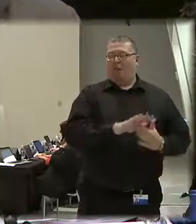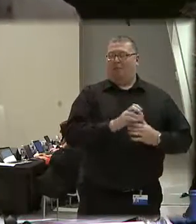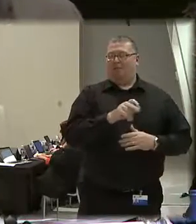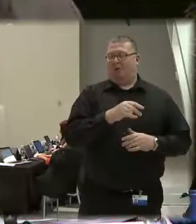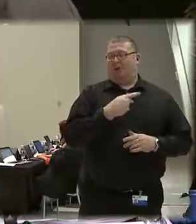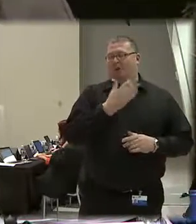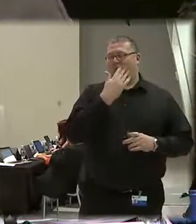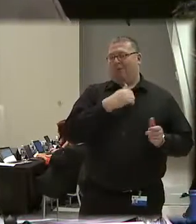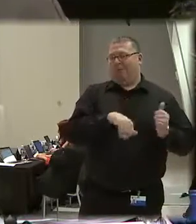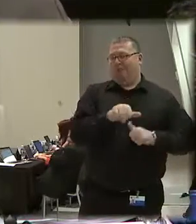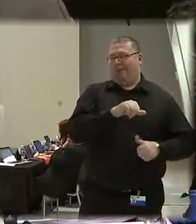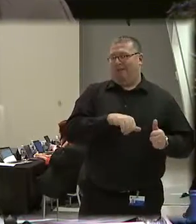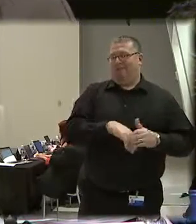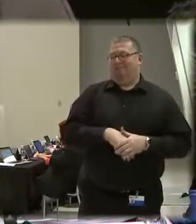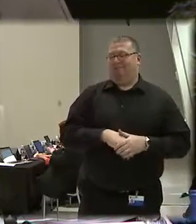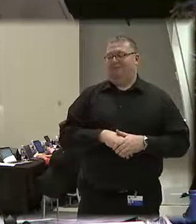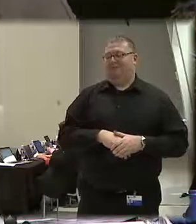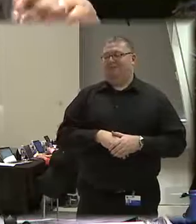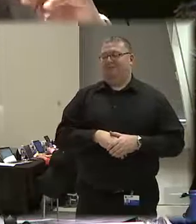know each other.